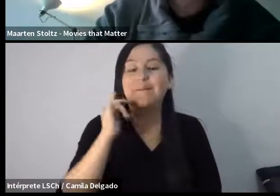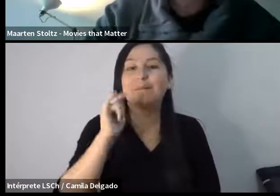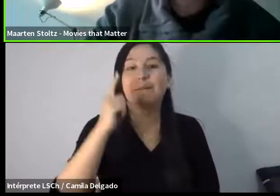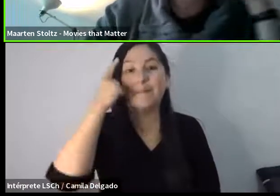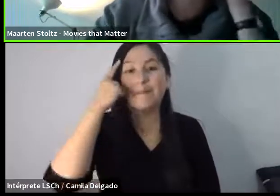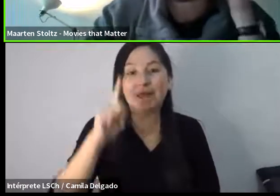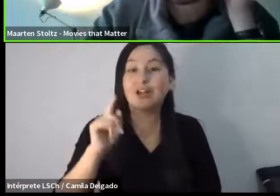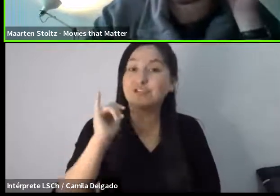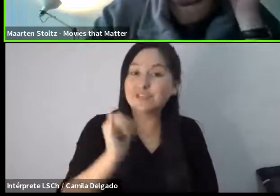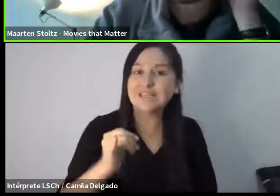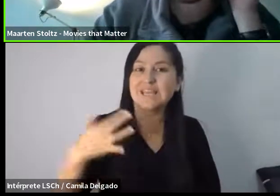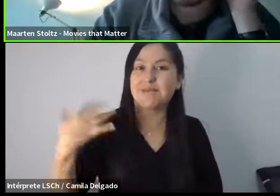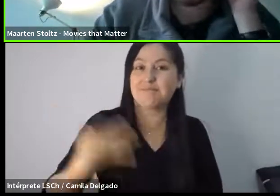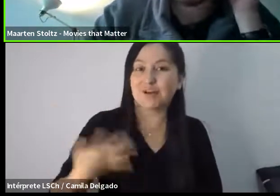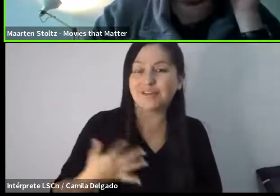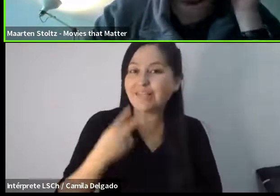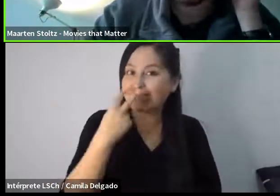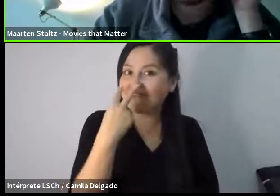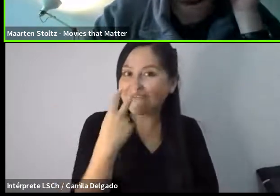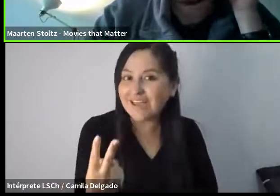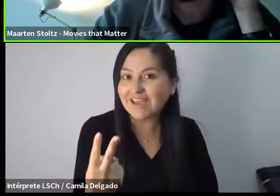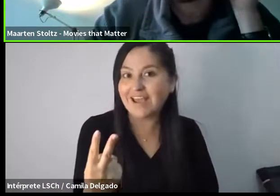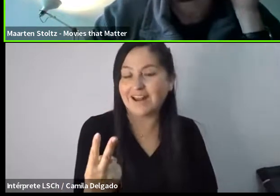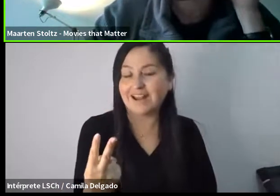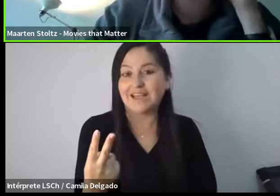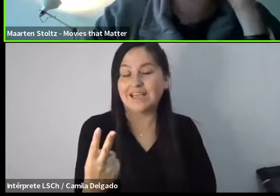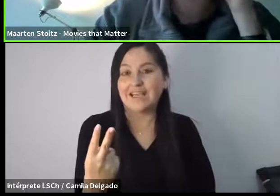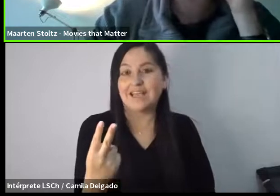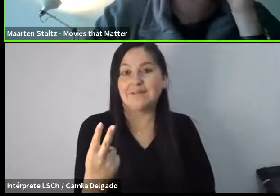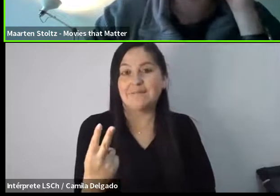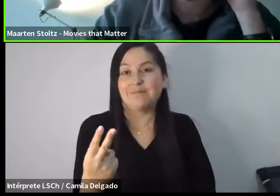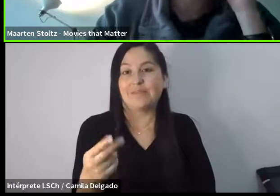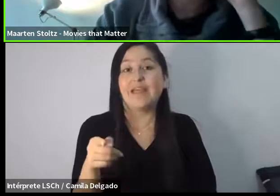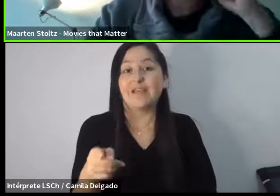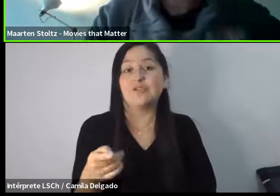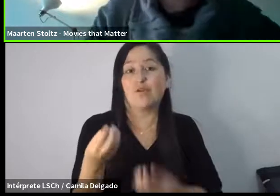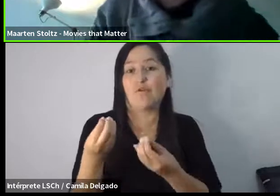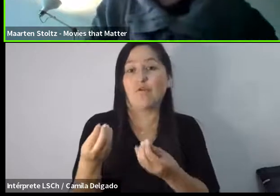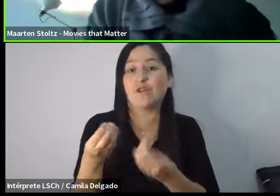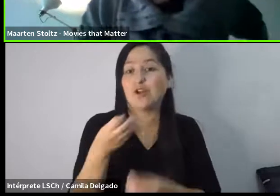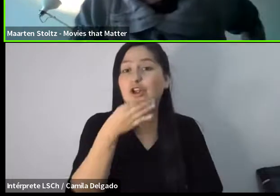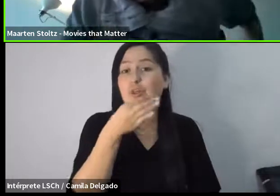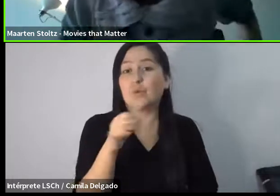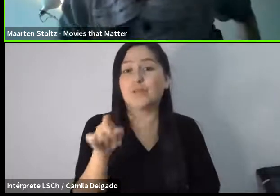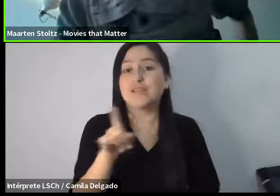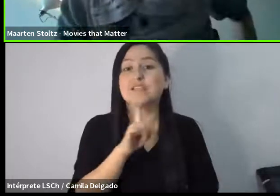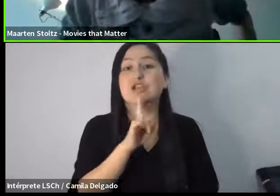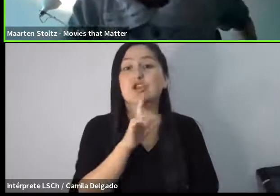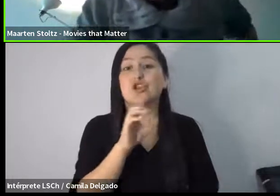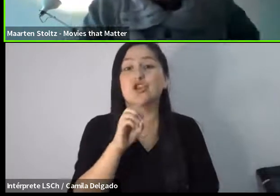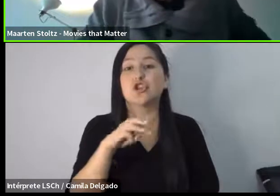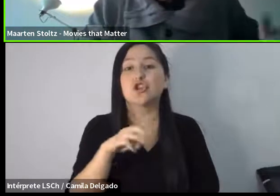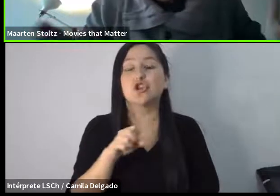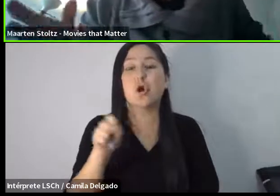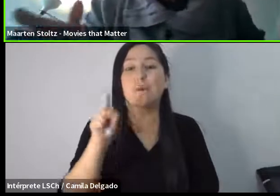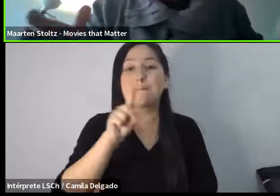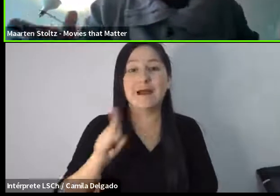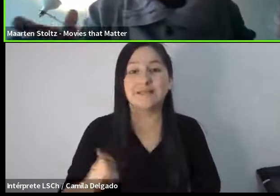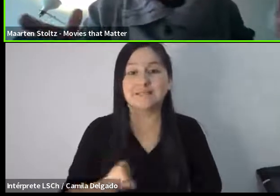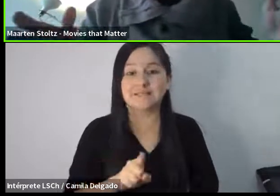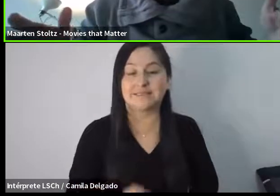That's actually a good point you make. Like, I think what we think maybe have to touch upon in this panel is